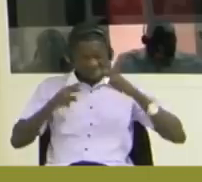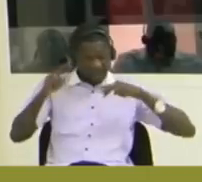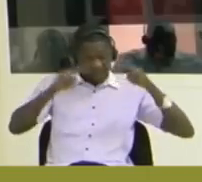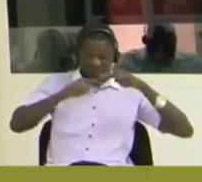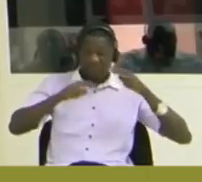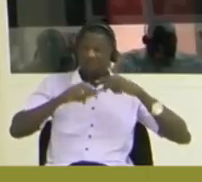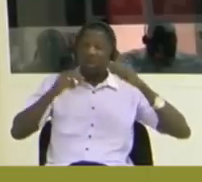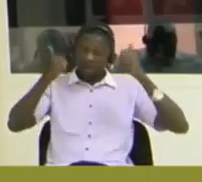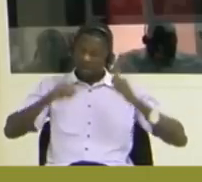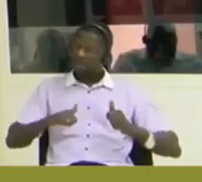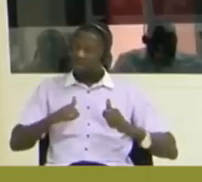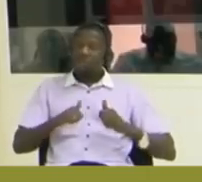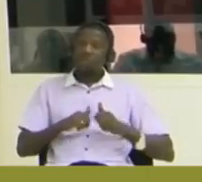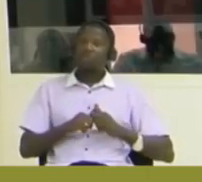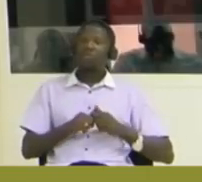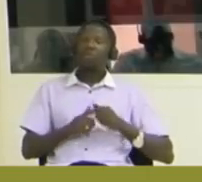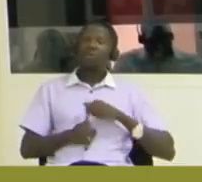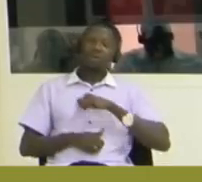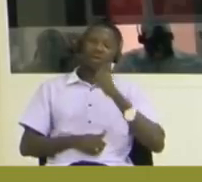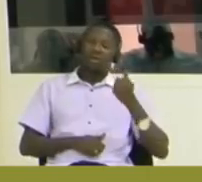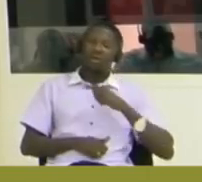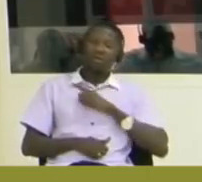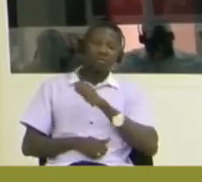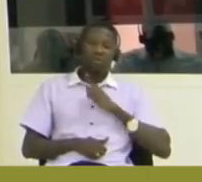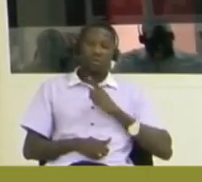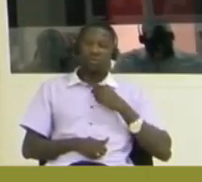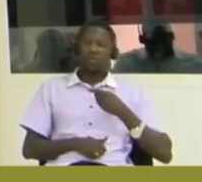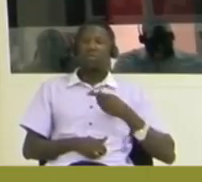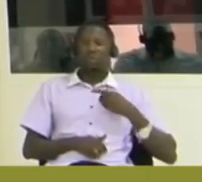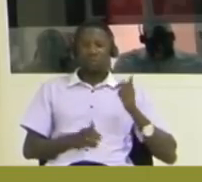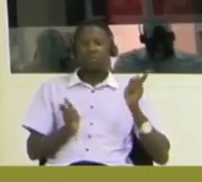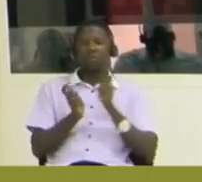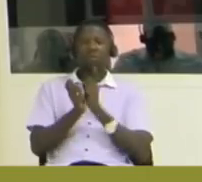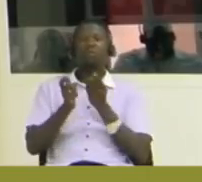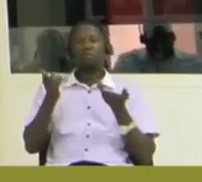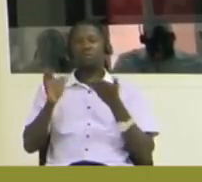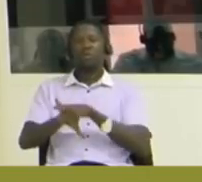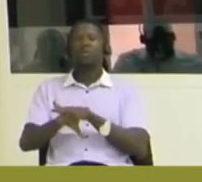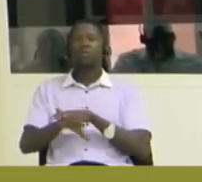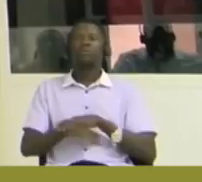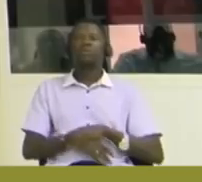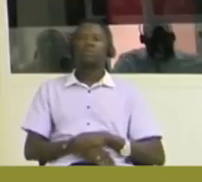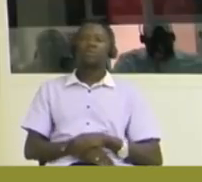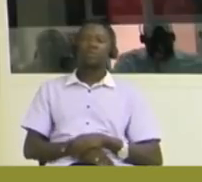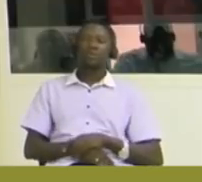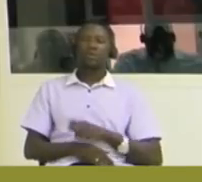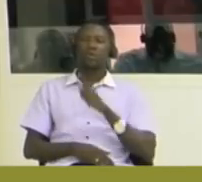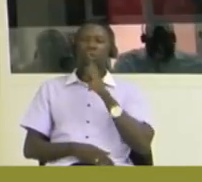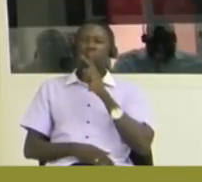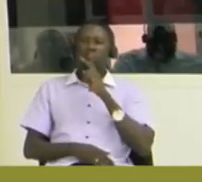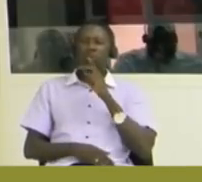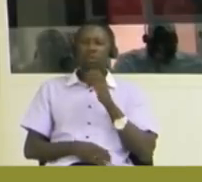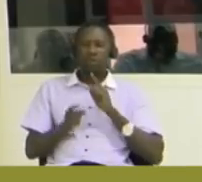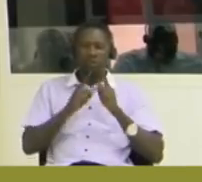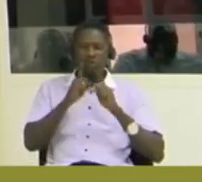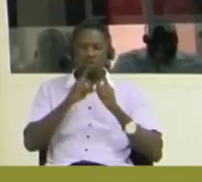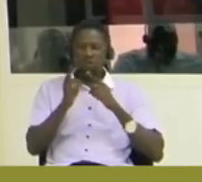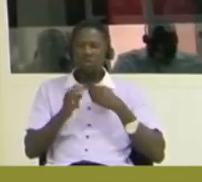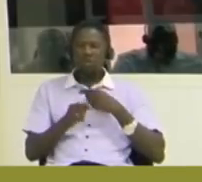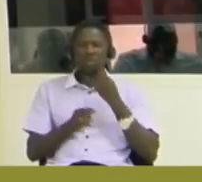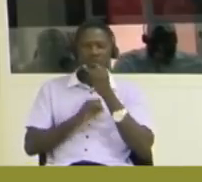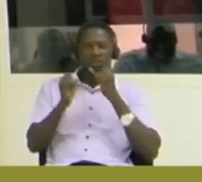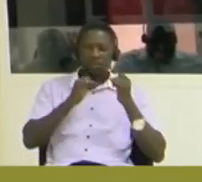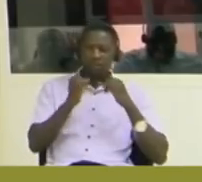conducted, and we attended the burial. Who discussed the issue of the investigation?